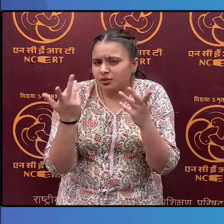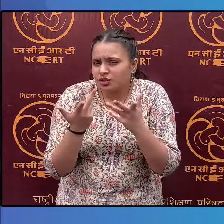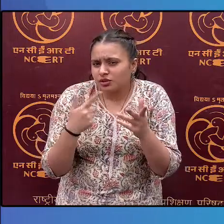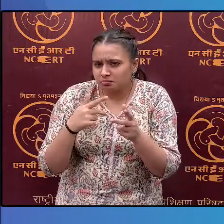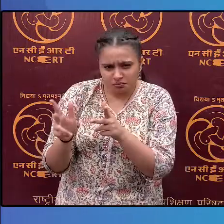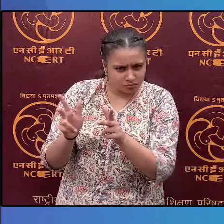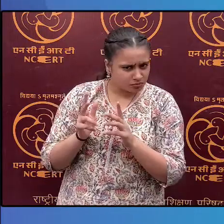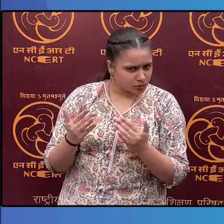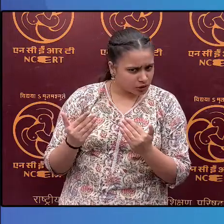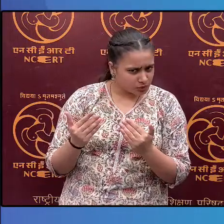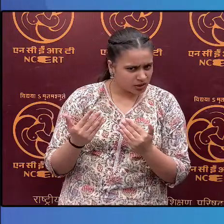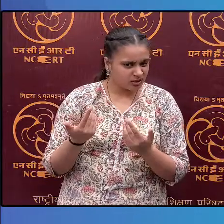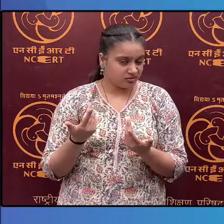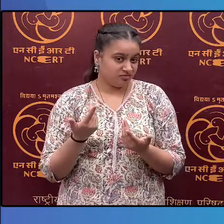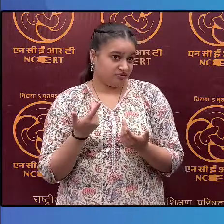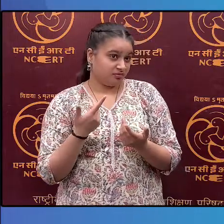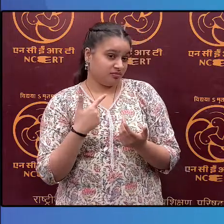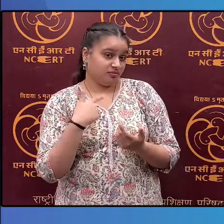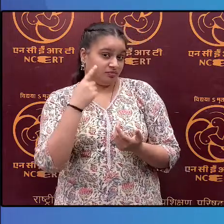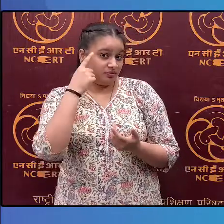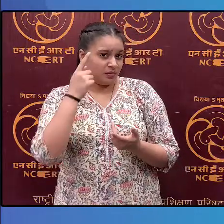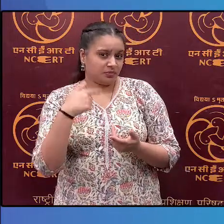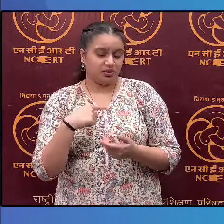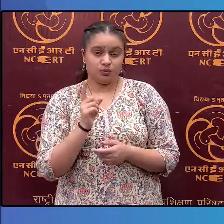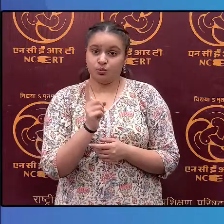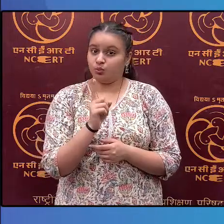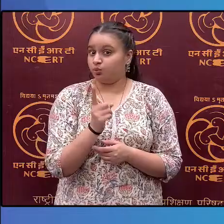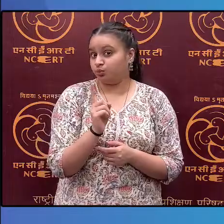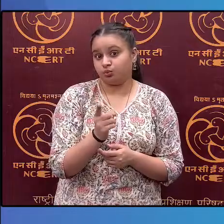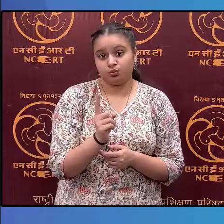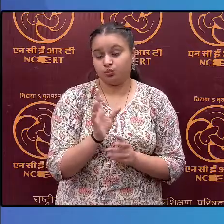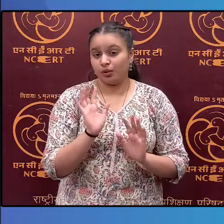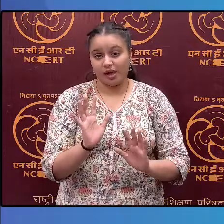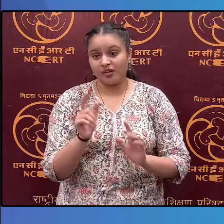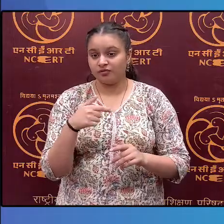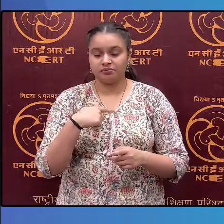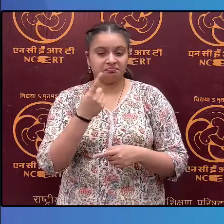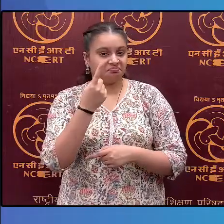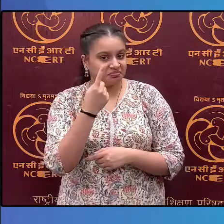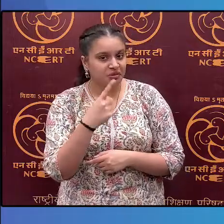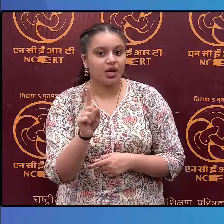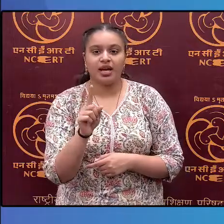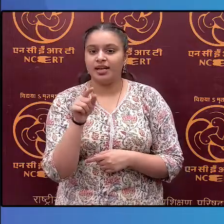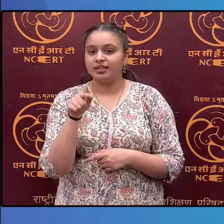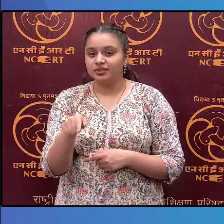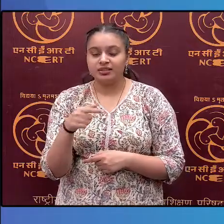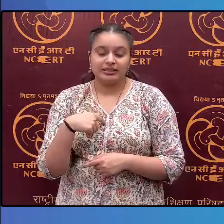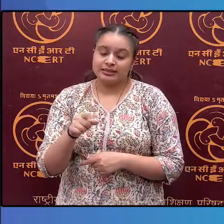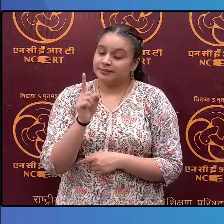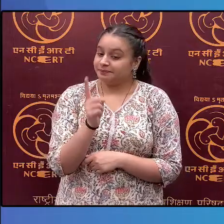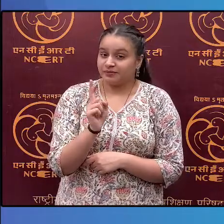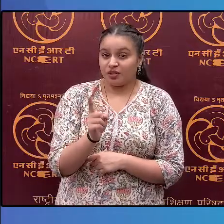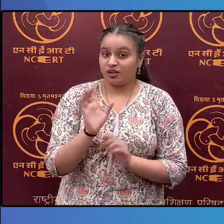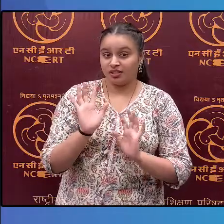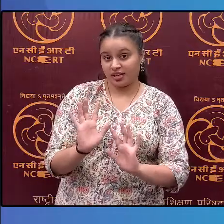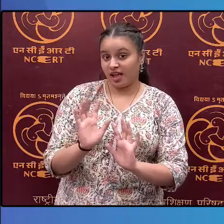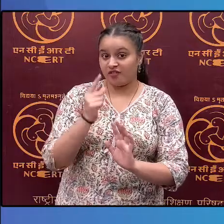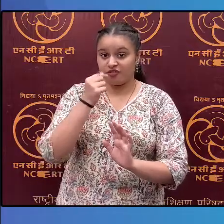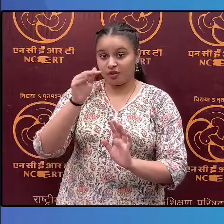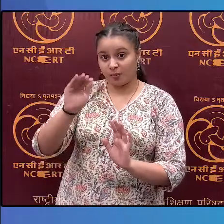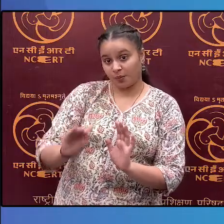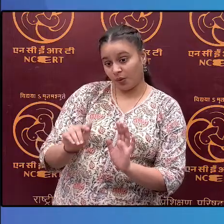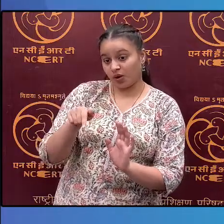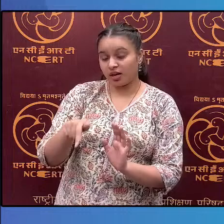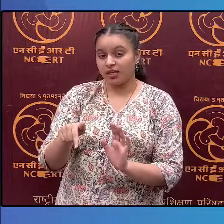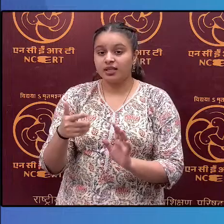me? I guess he is very naughty. Yes, absolutely. You have guessed it very right. He is very naughty. And how